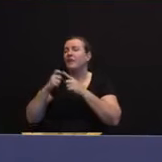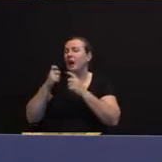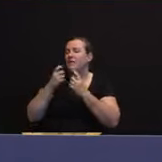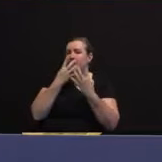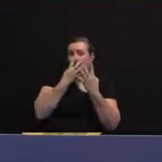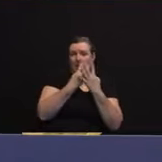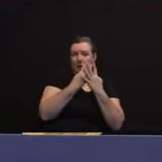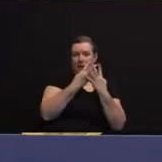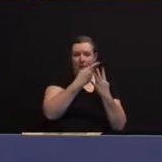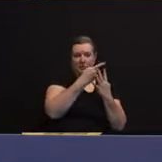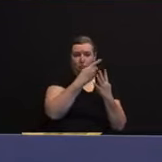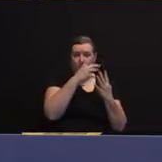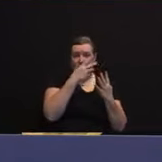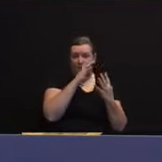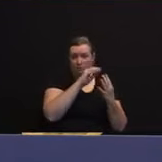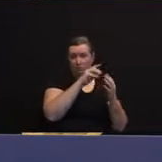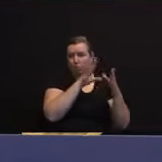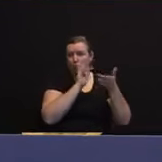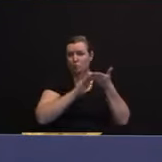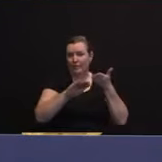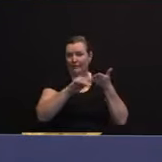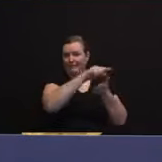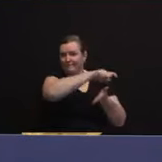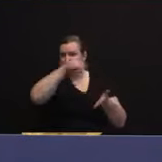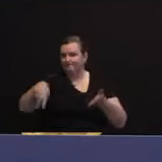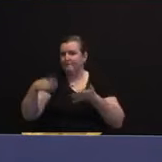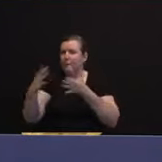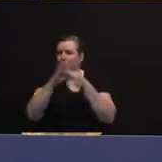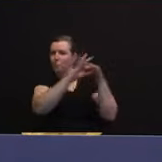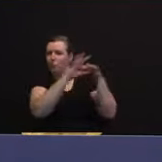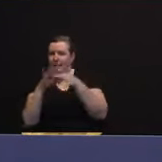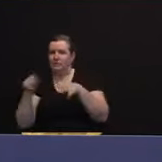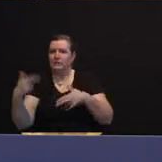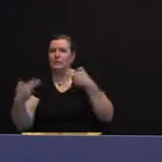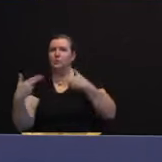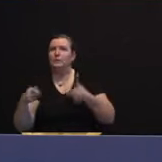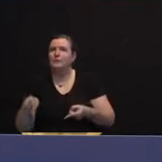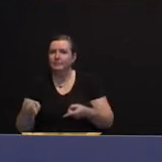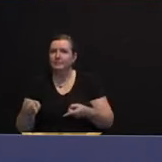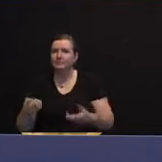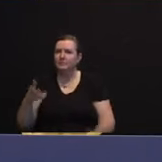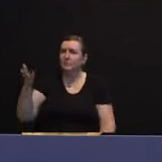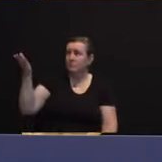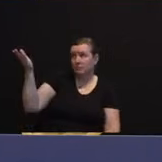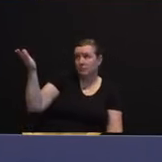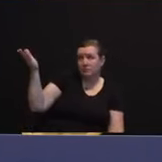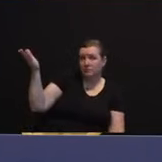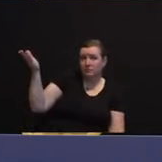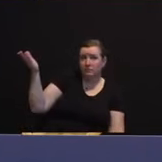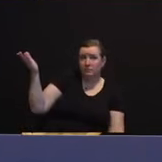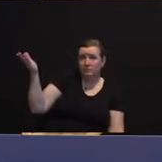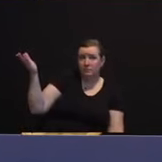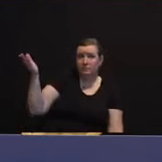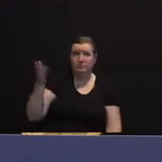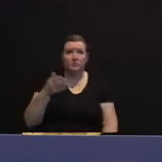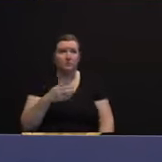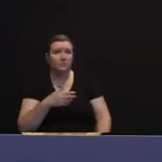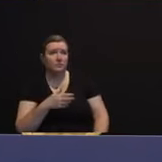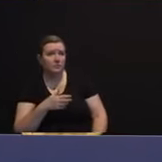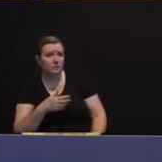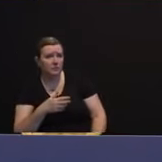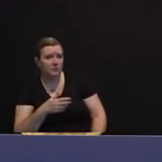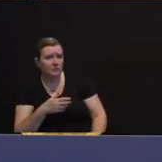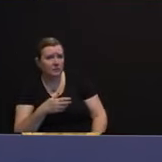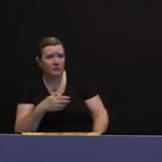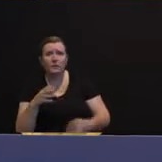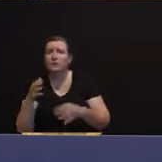up on Monday, do you have any update as far as numbers on the election, particularly ballots cast, number of provisional ballots,